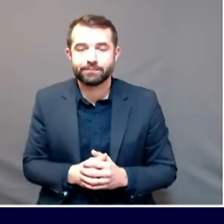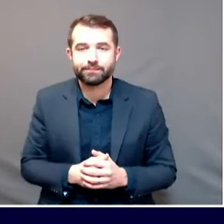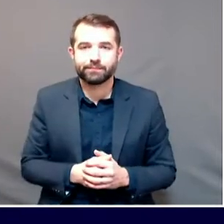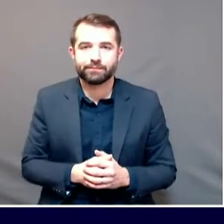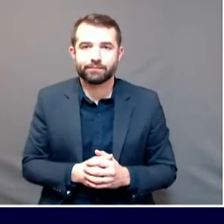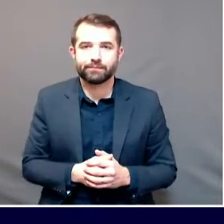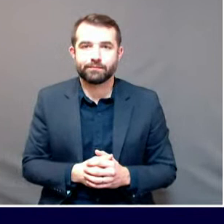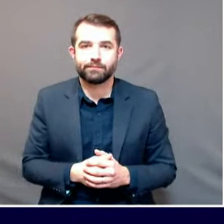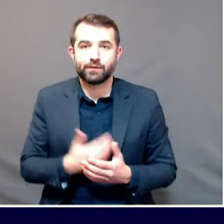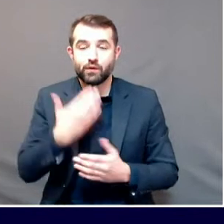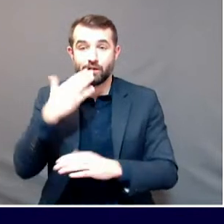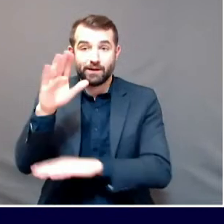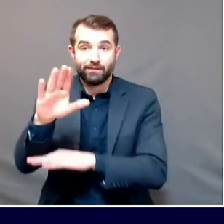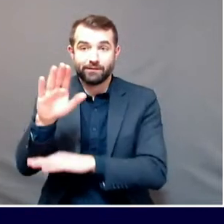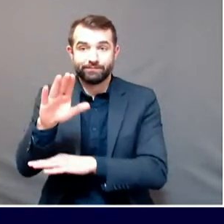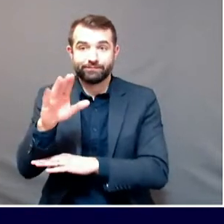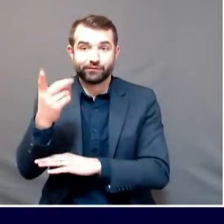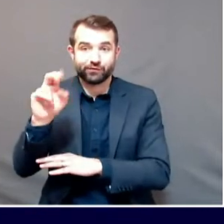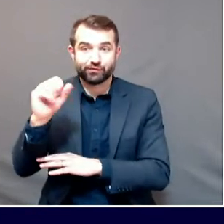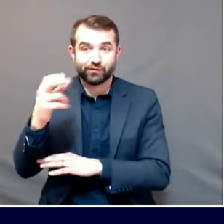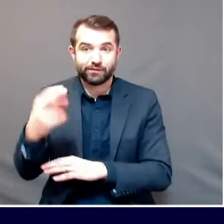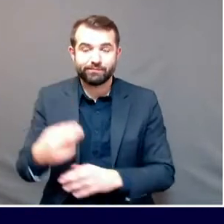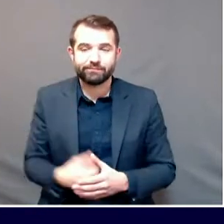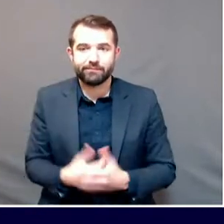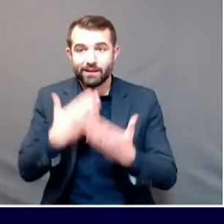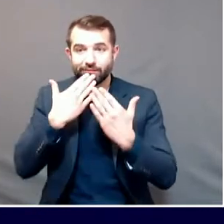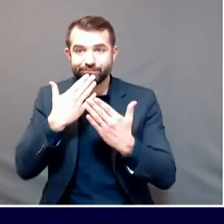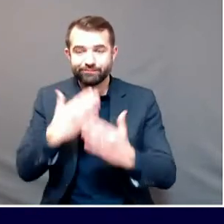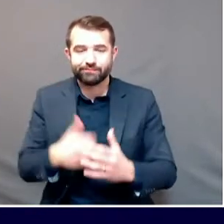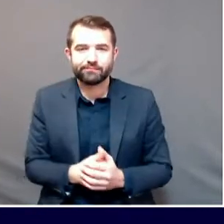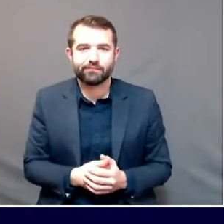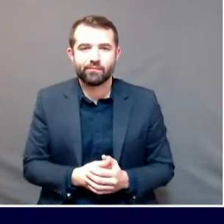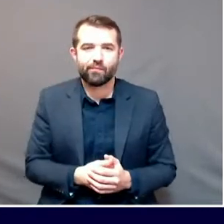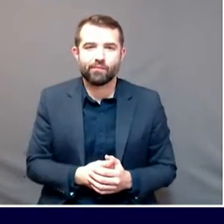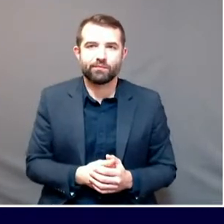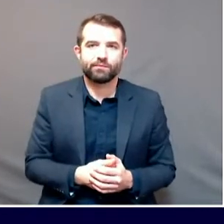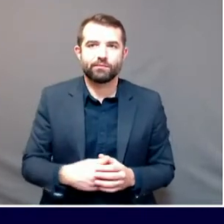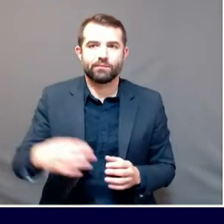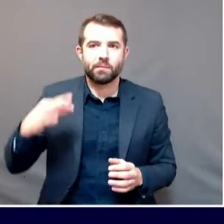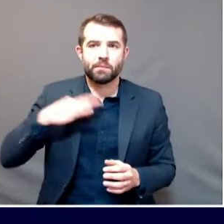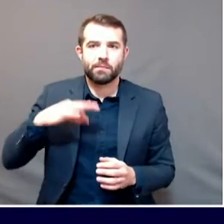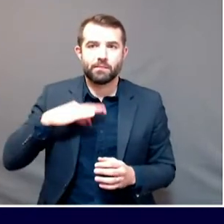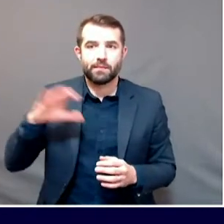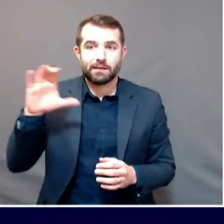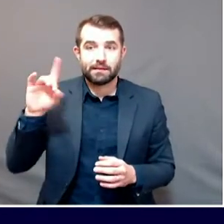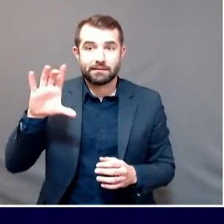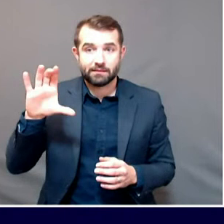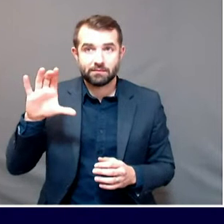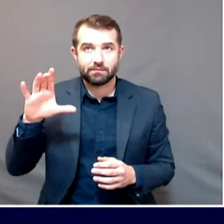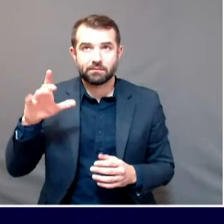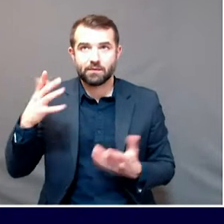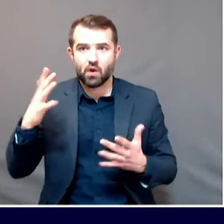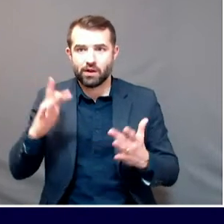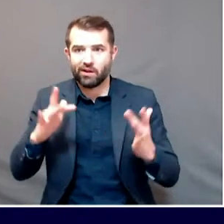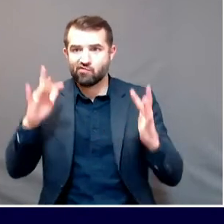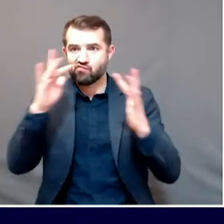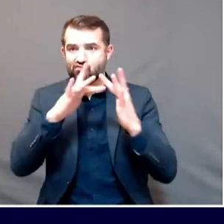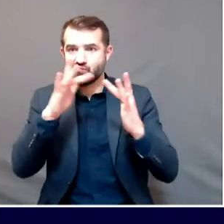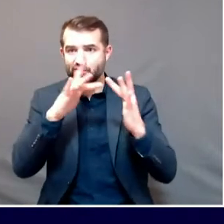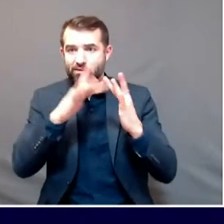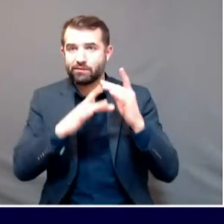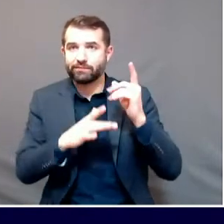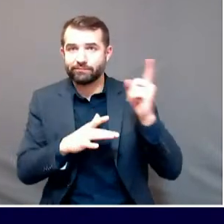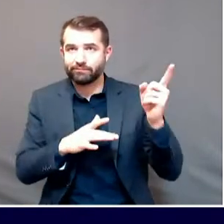afternoon, doctor. Thanks so much for taking my question. Has the Maine CDC, have you guys been in contacted with the